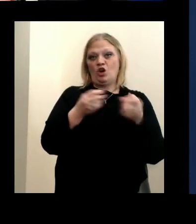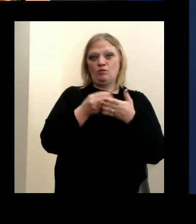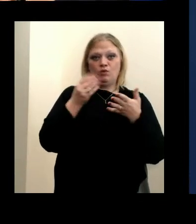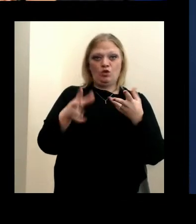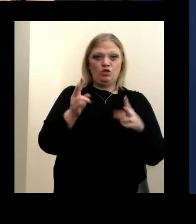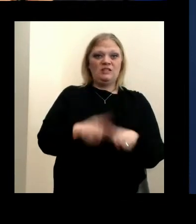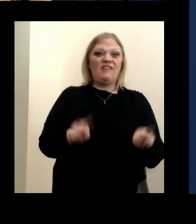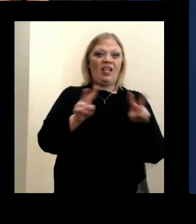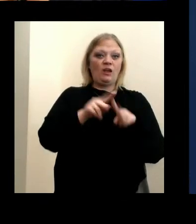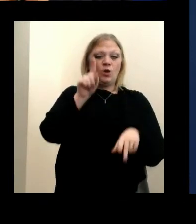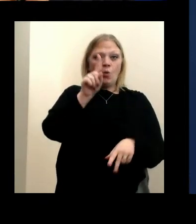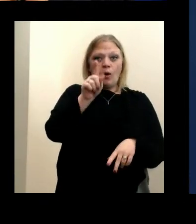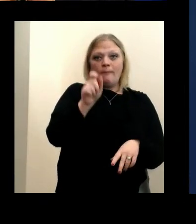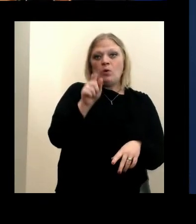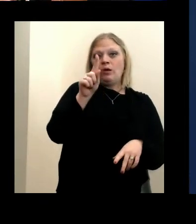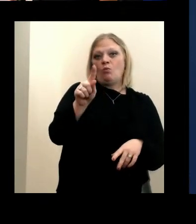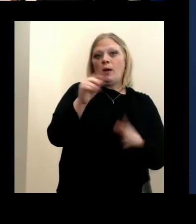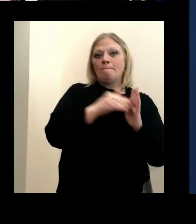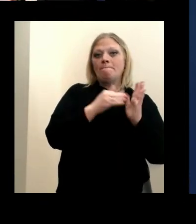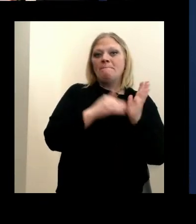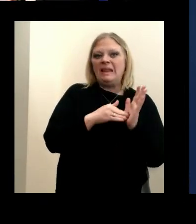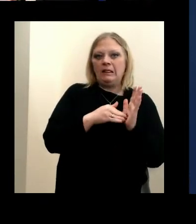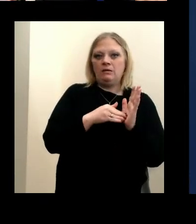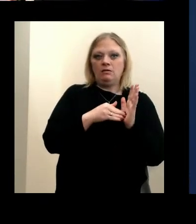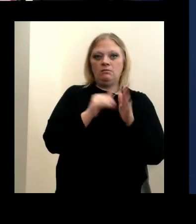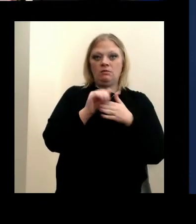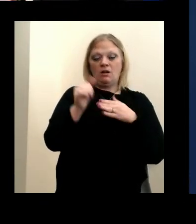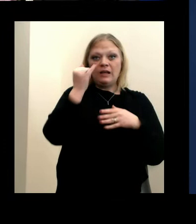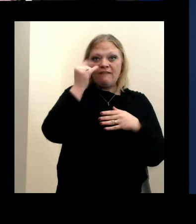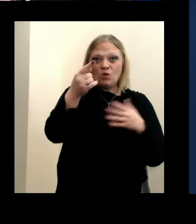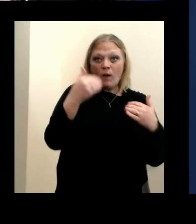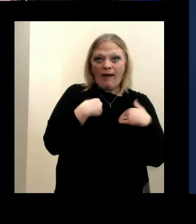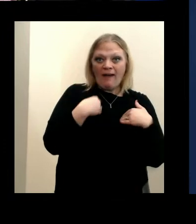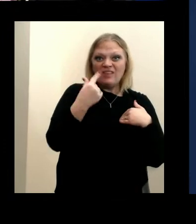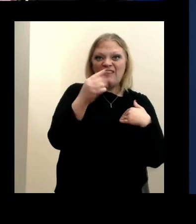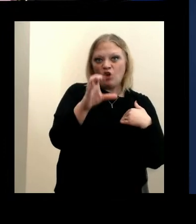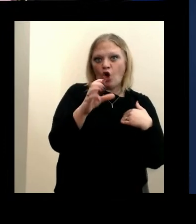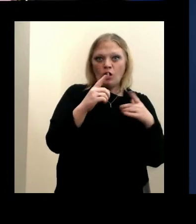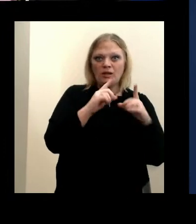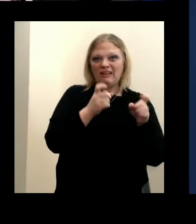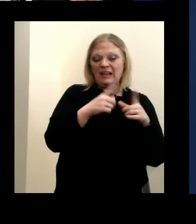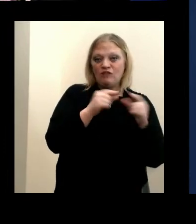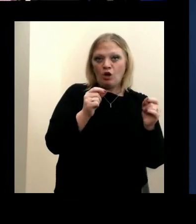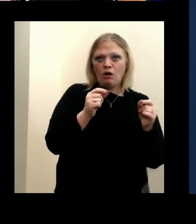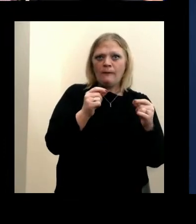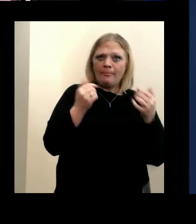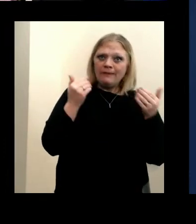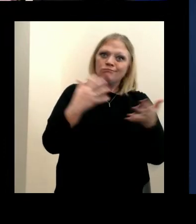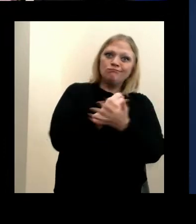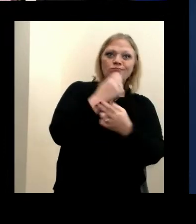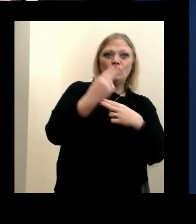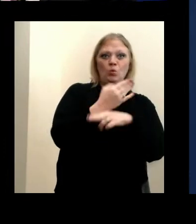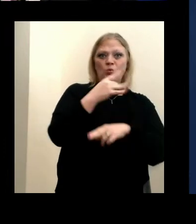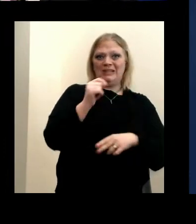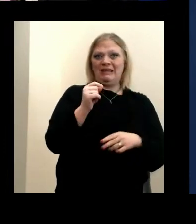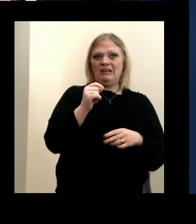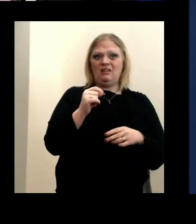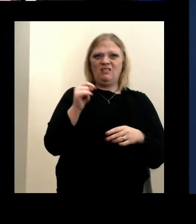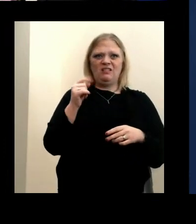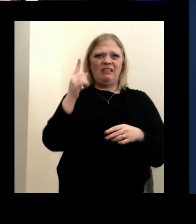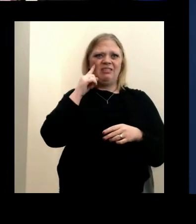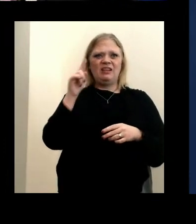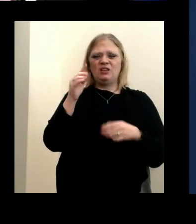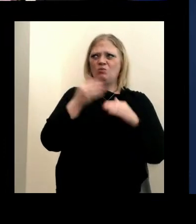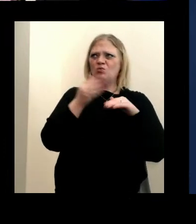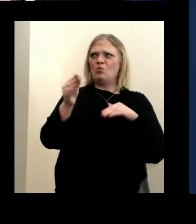of $1.1 million. If you got a gift card, go use it. There's over, I think, 740 participating businesses